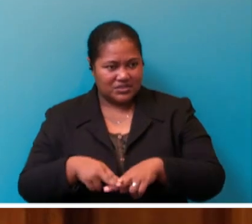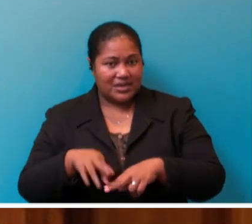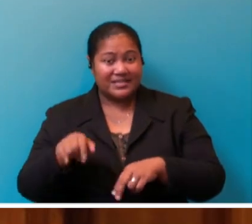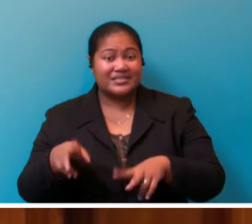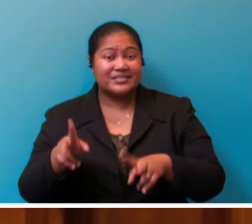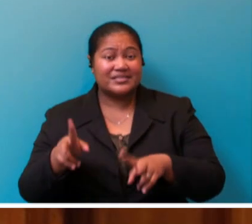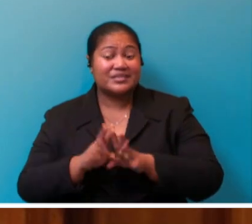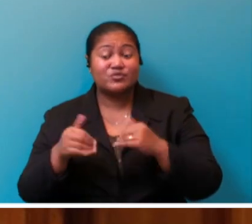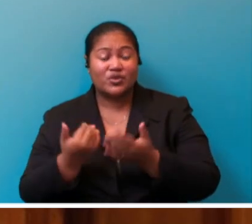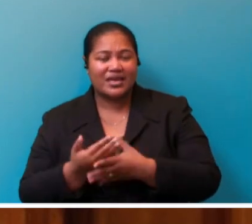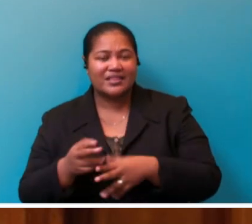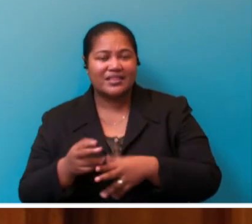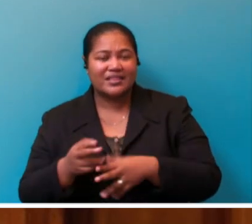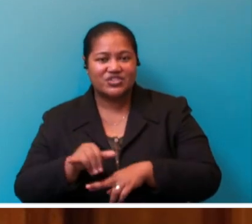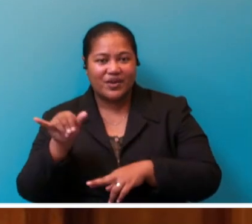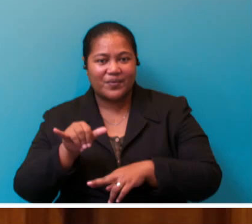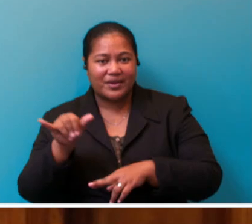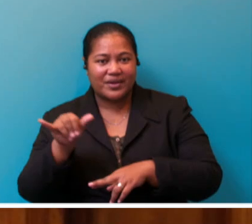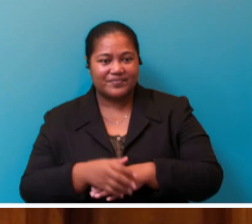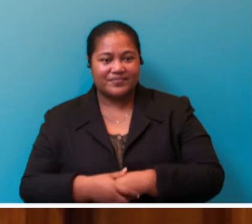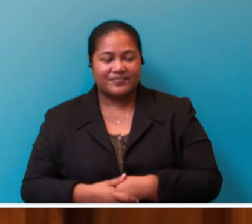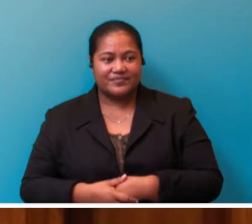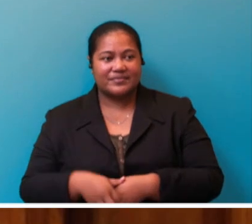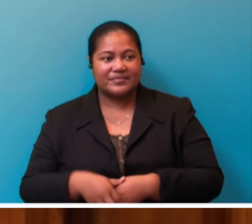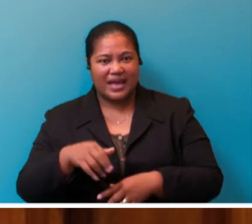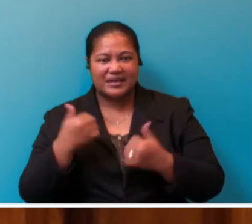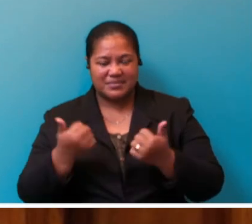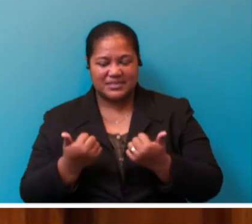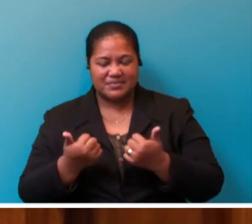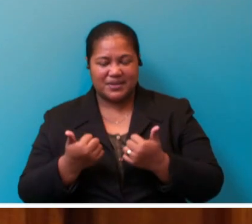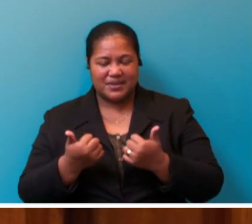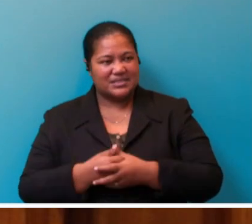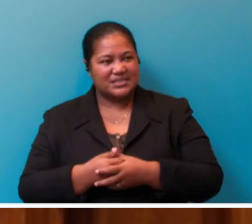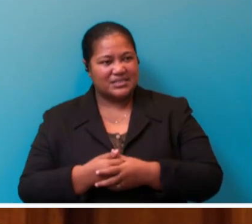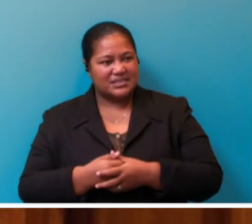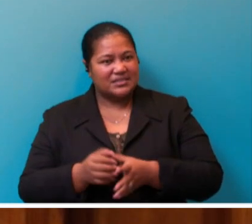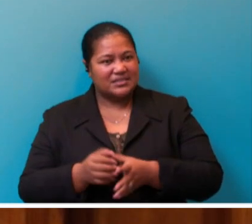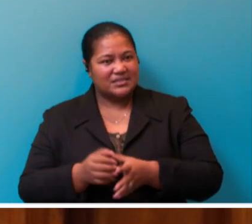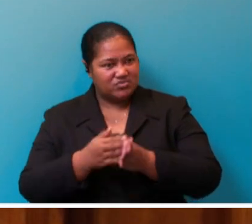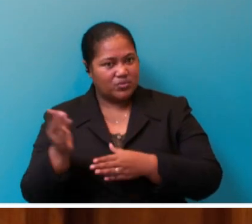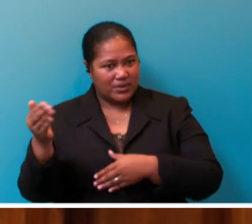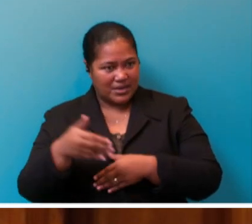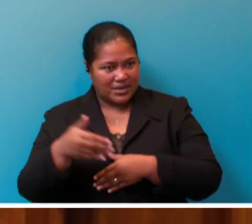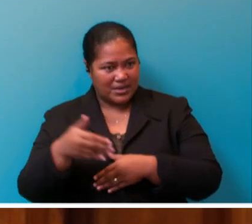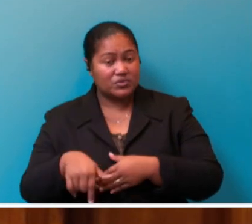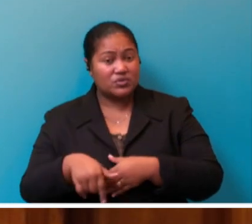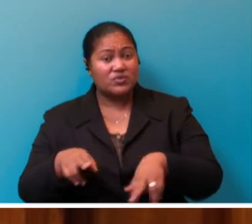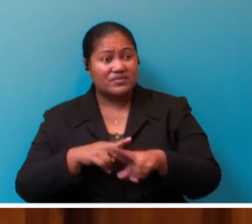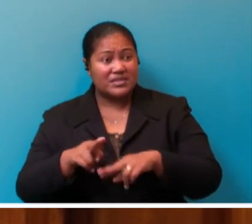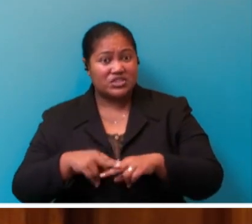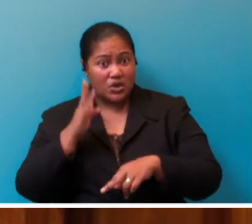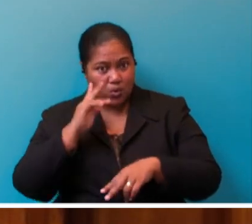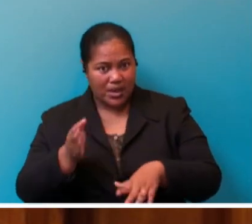Fiji Airways. This means multiple ships will be coming to Fiji where the cruise will start and